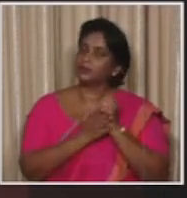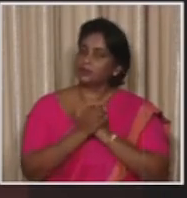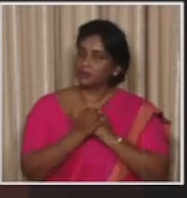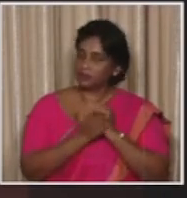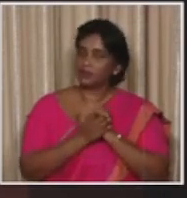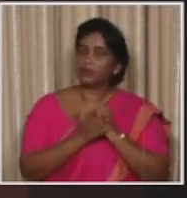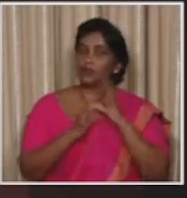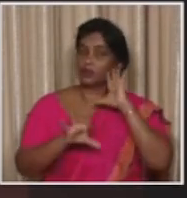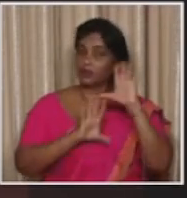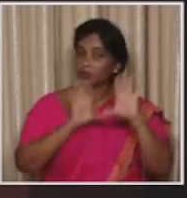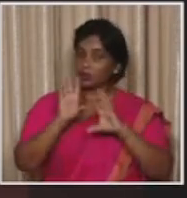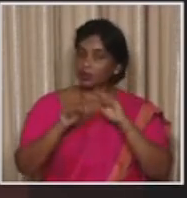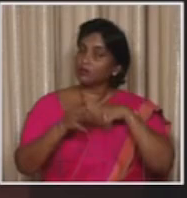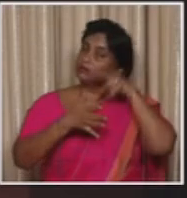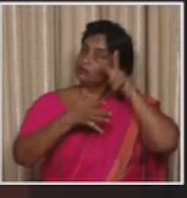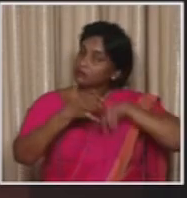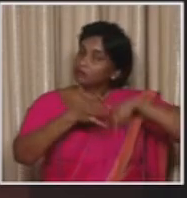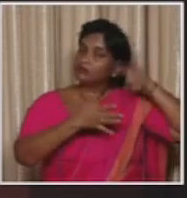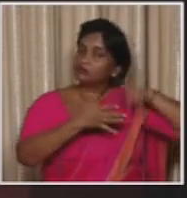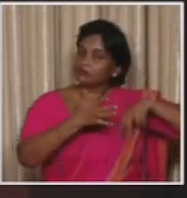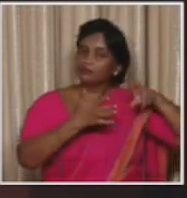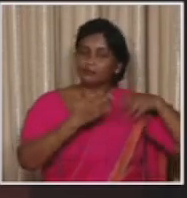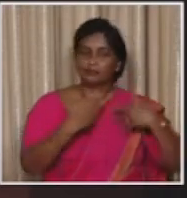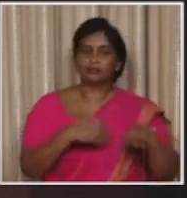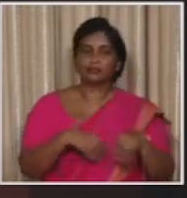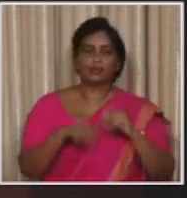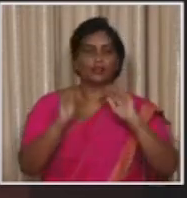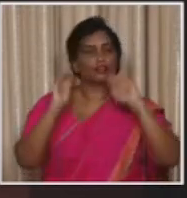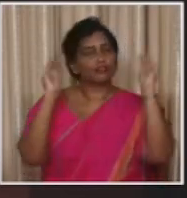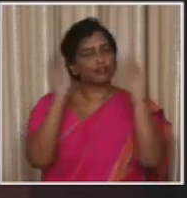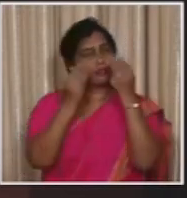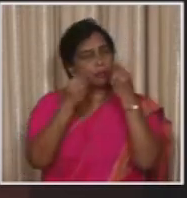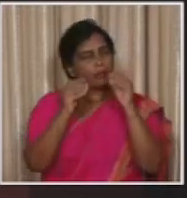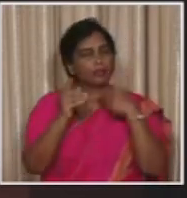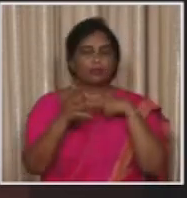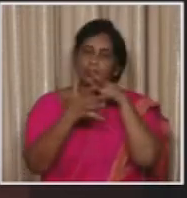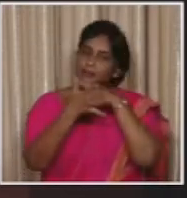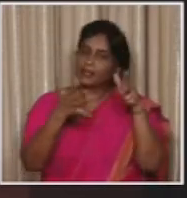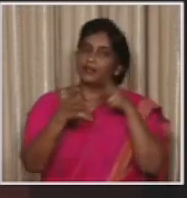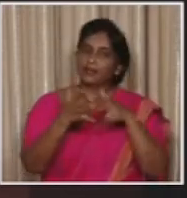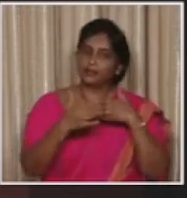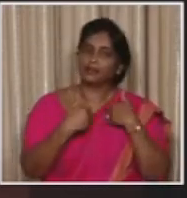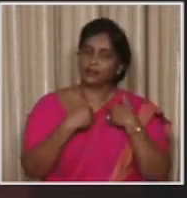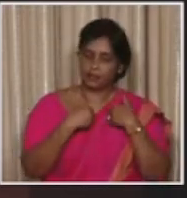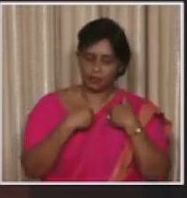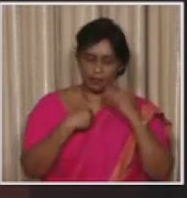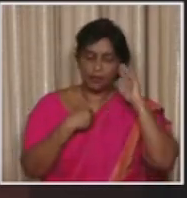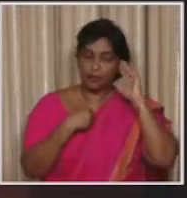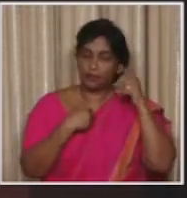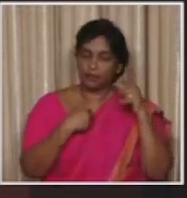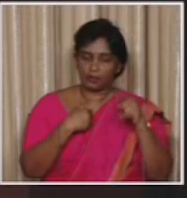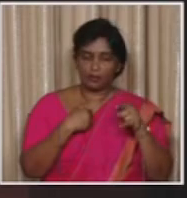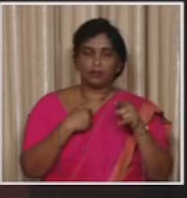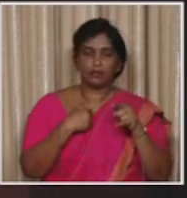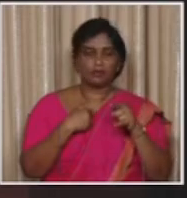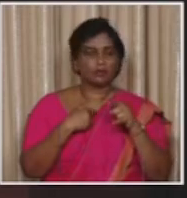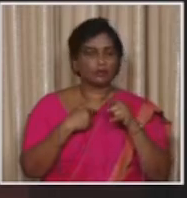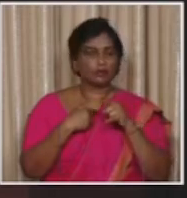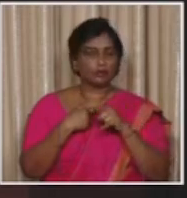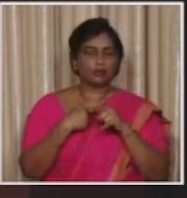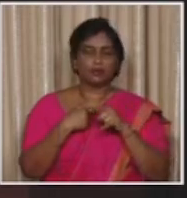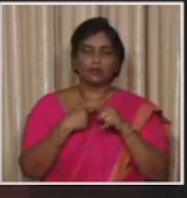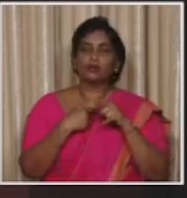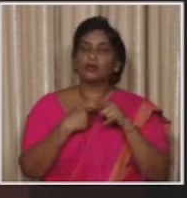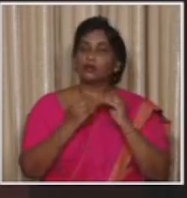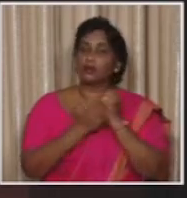the nuances, the intricacies, the specific details of all the announcements made.